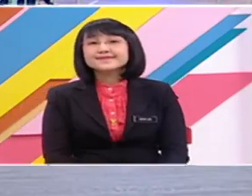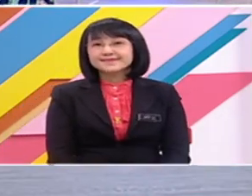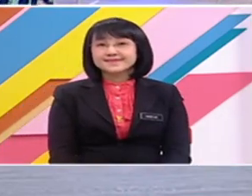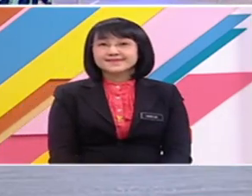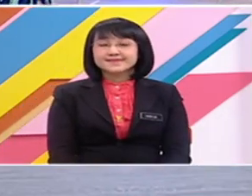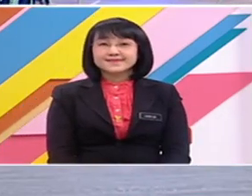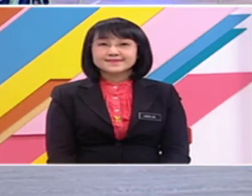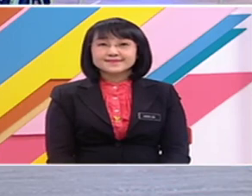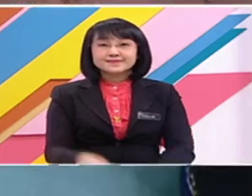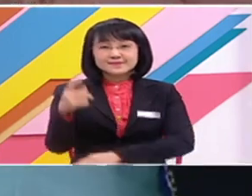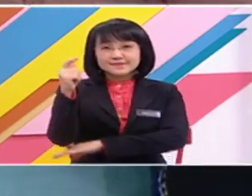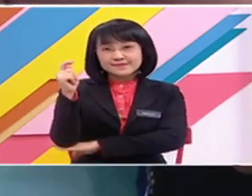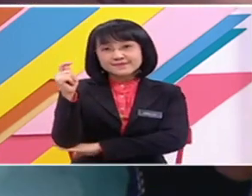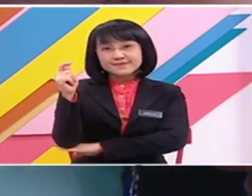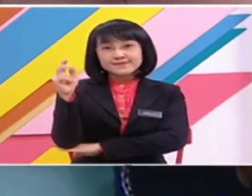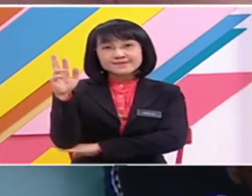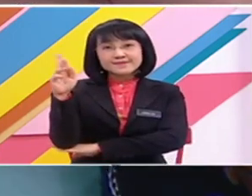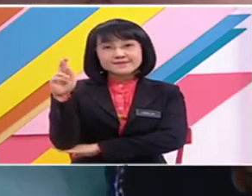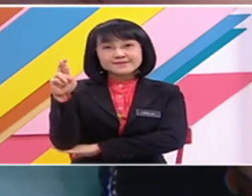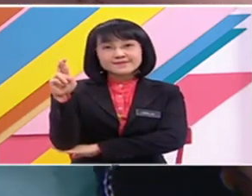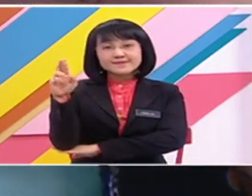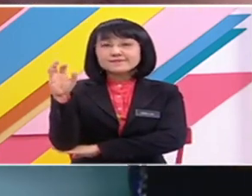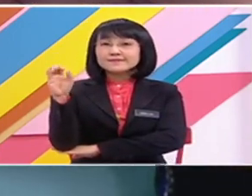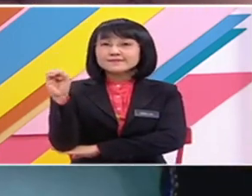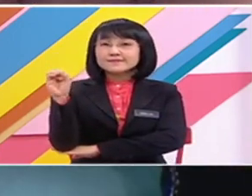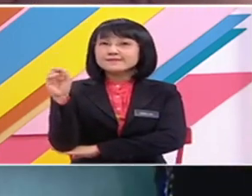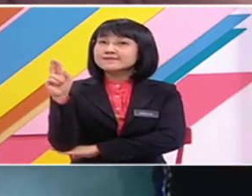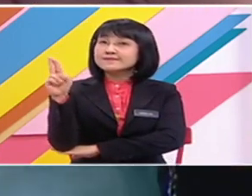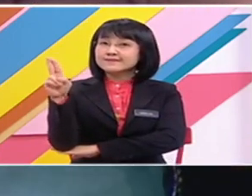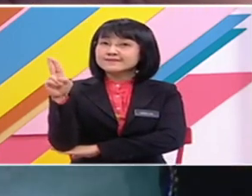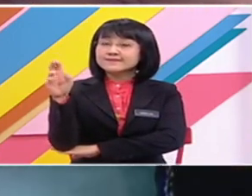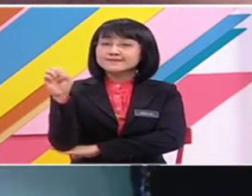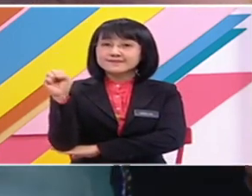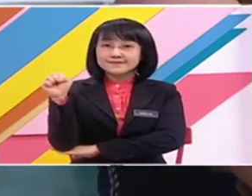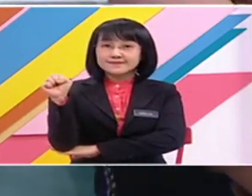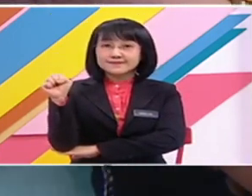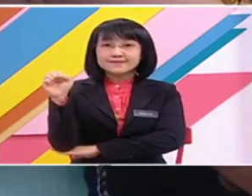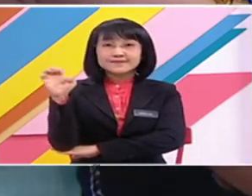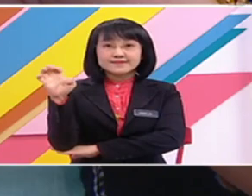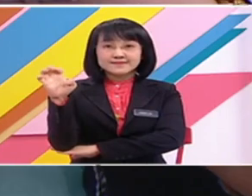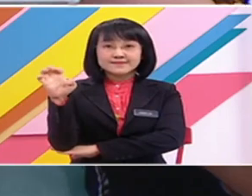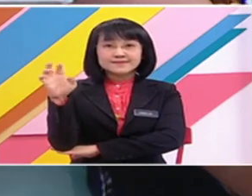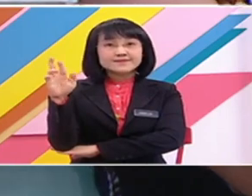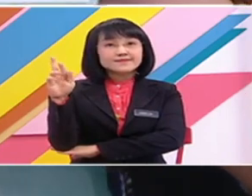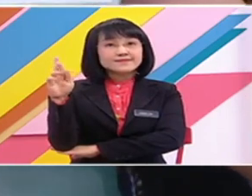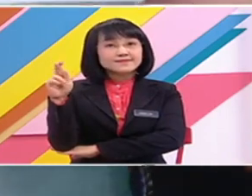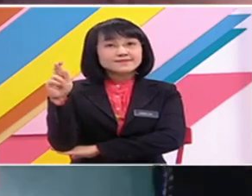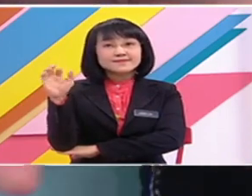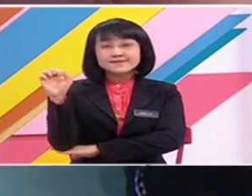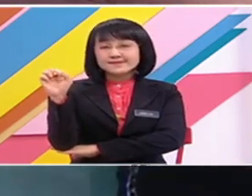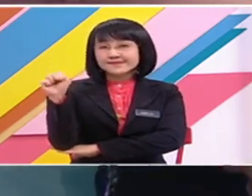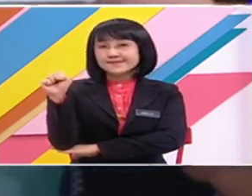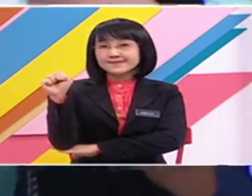Okay. T R O U S E R